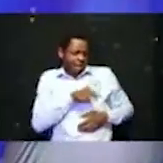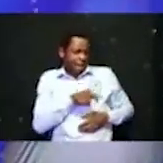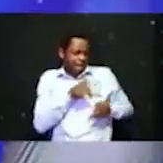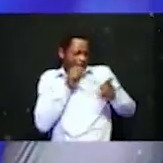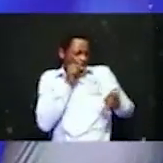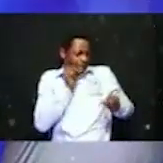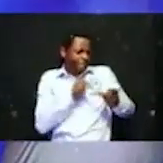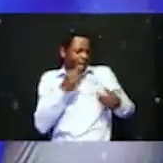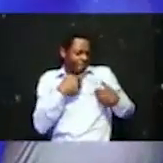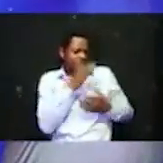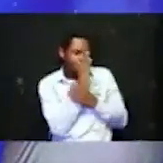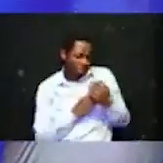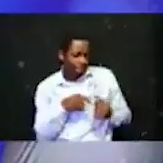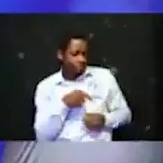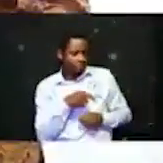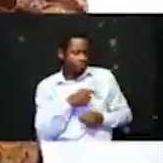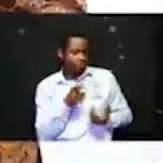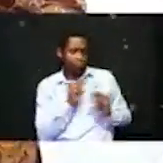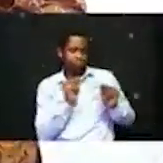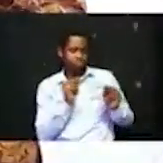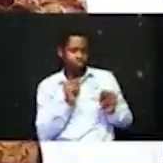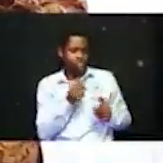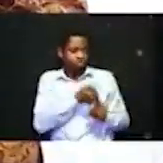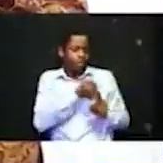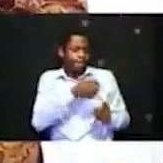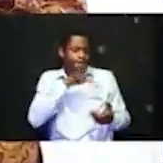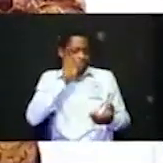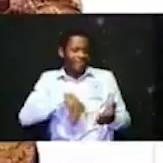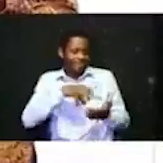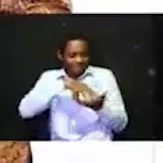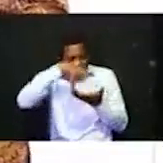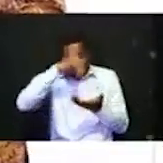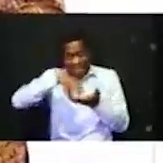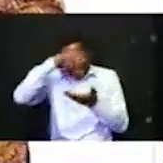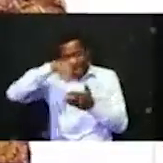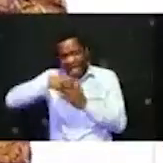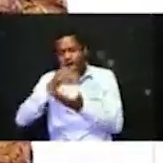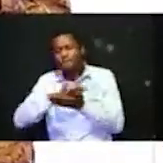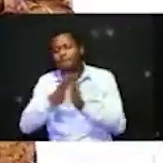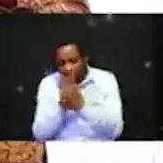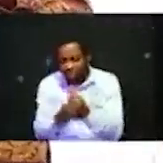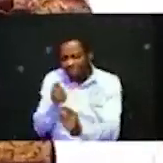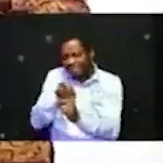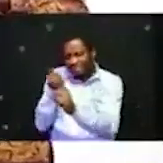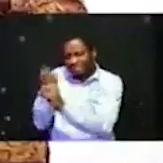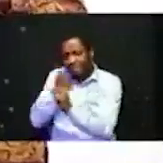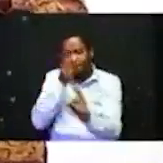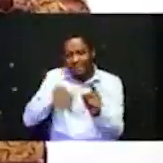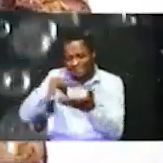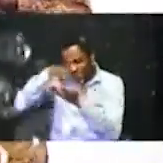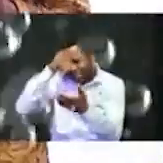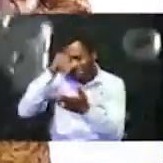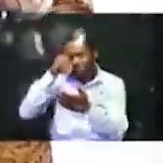Ahobrase wo ye sua. And you need to invest a lot into your spirit to be able to have the humility which places the